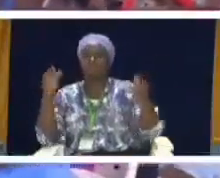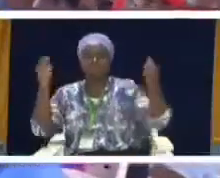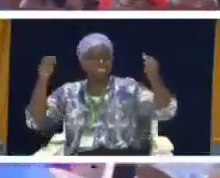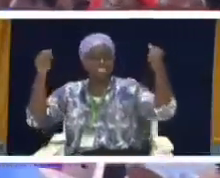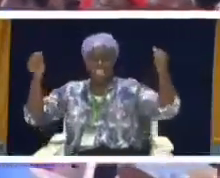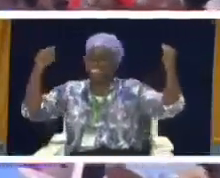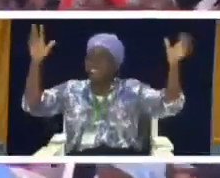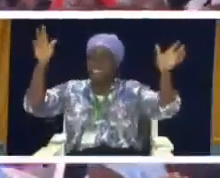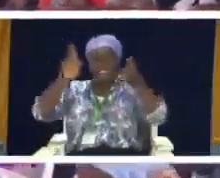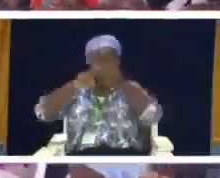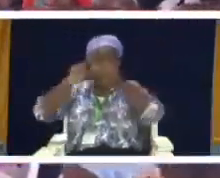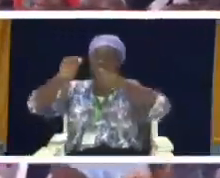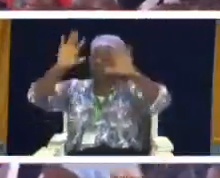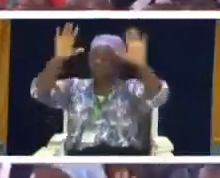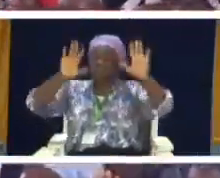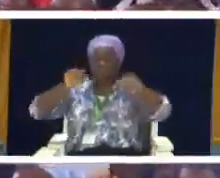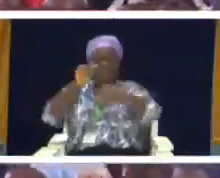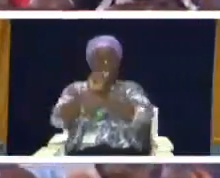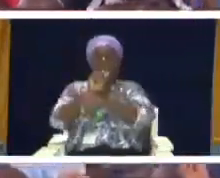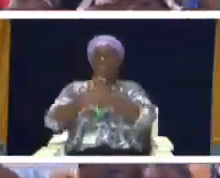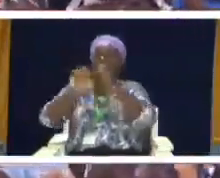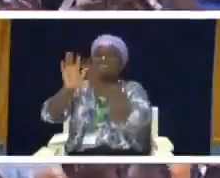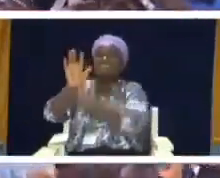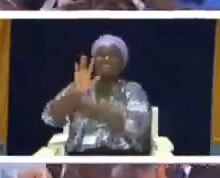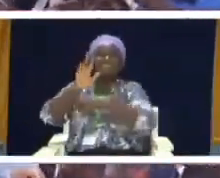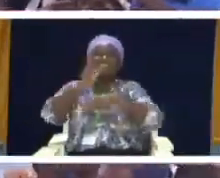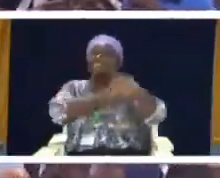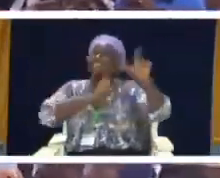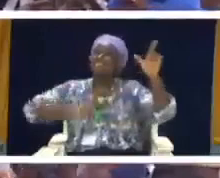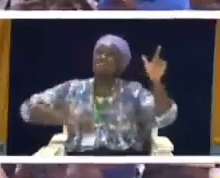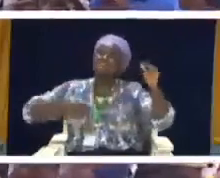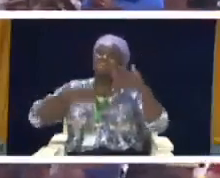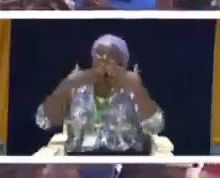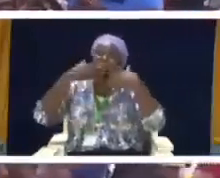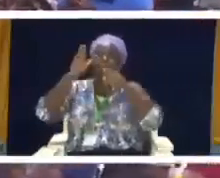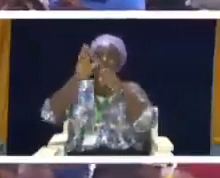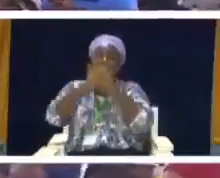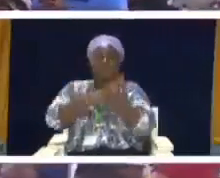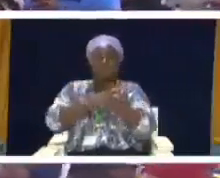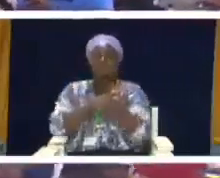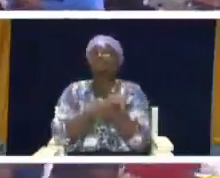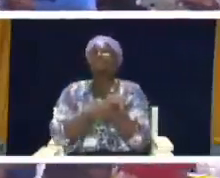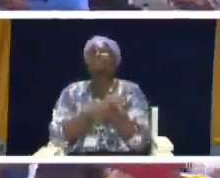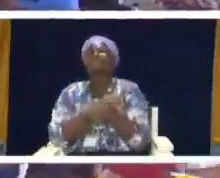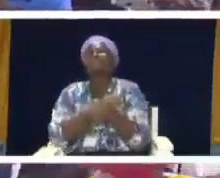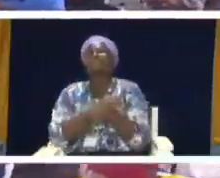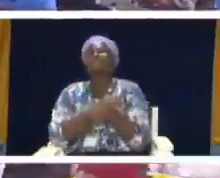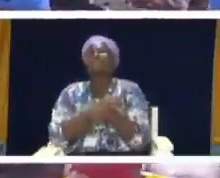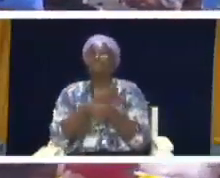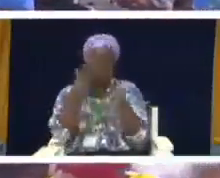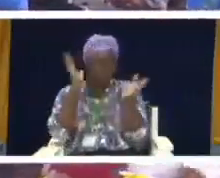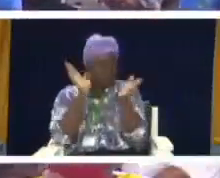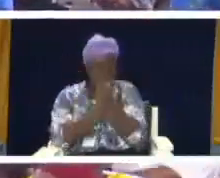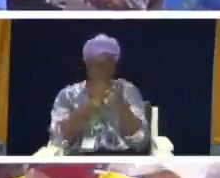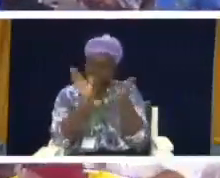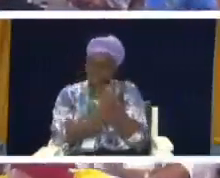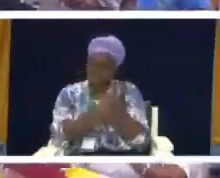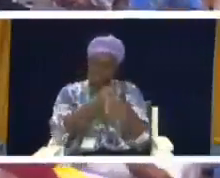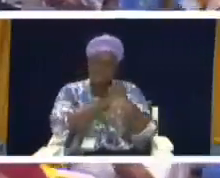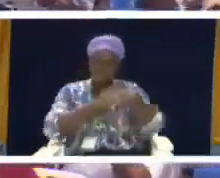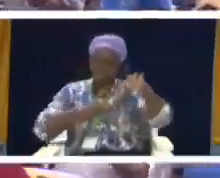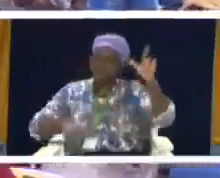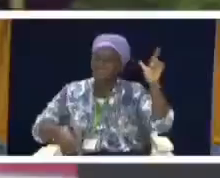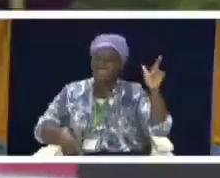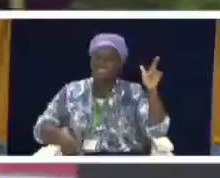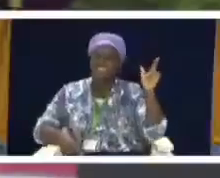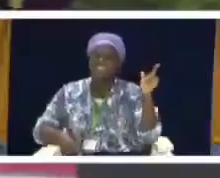Hallelujah to the miracle working God. Lord, we are grateful. Lord, we are thankful. Praise the